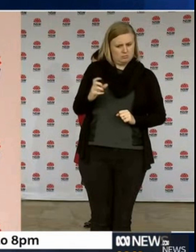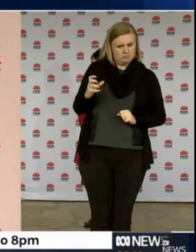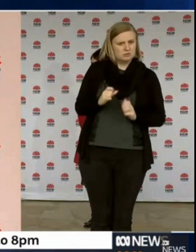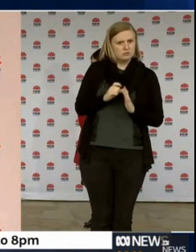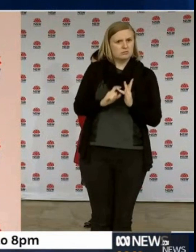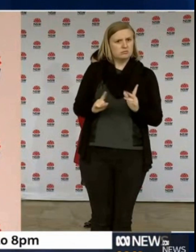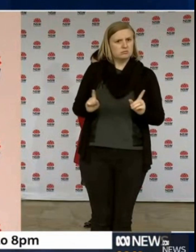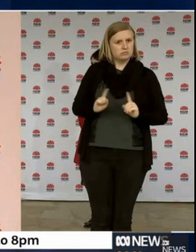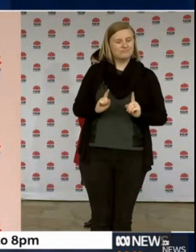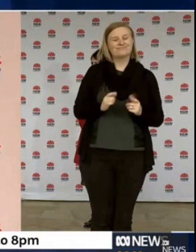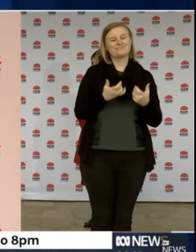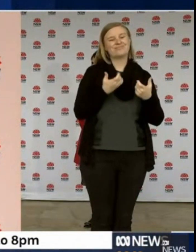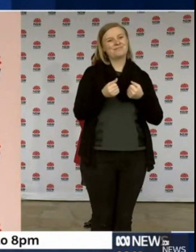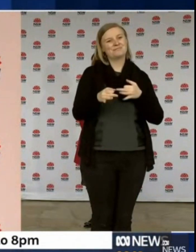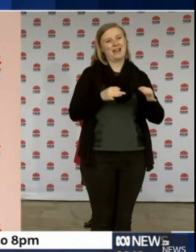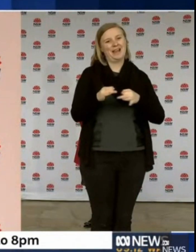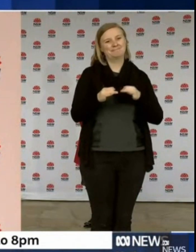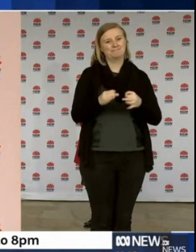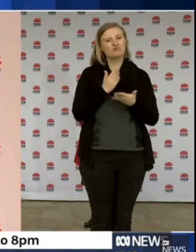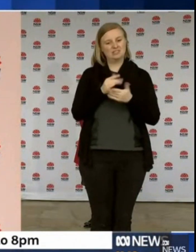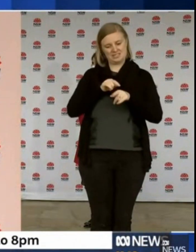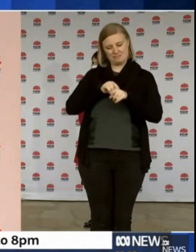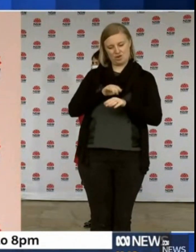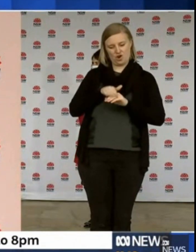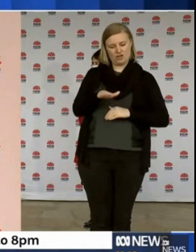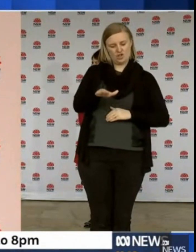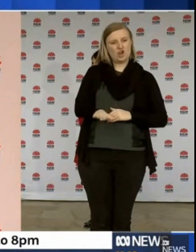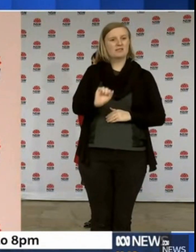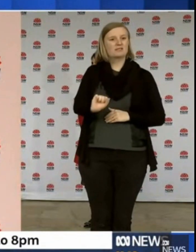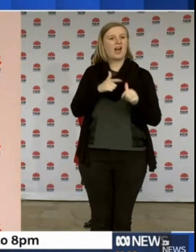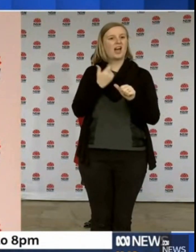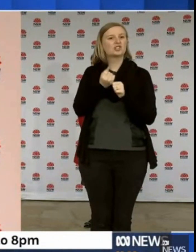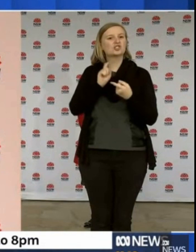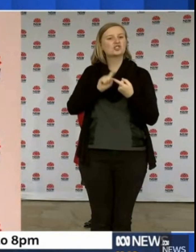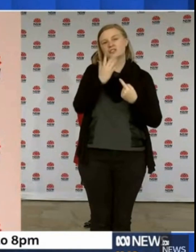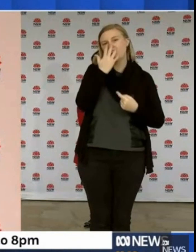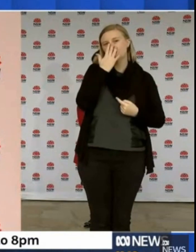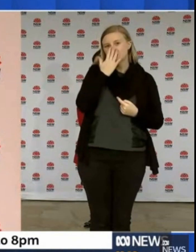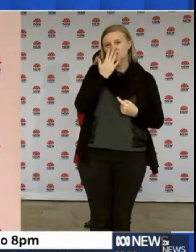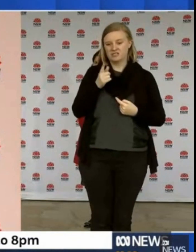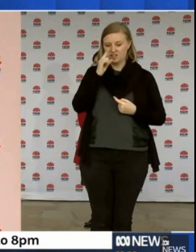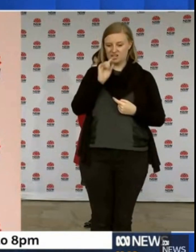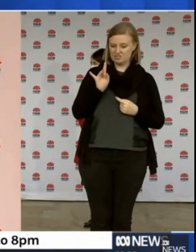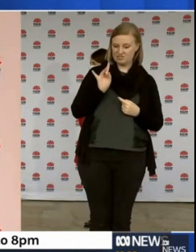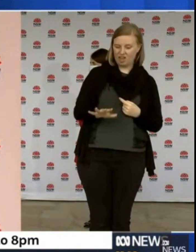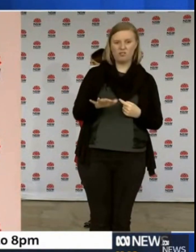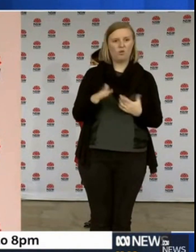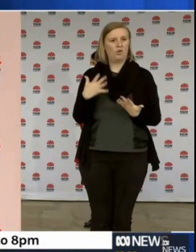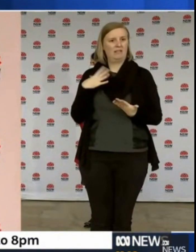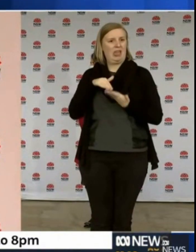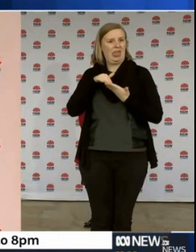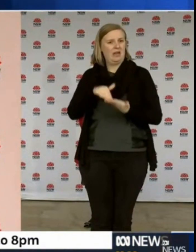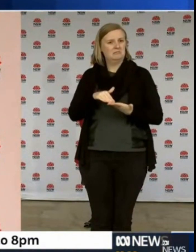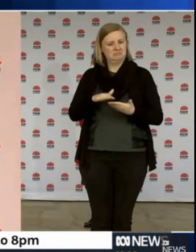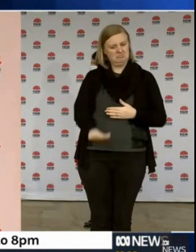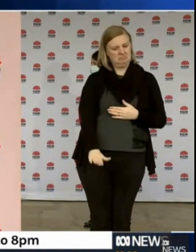plan developed, and a bit depends on the age and independence of the child, but it's very much a tailored one. The considerations are, if you